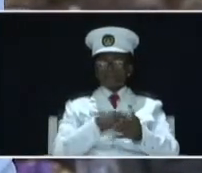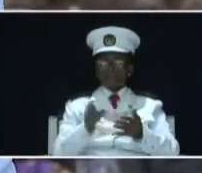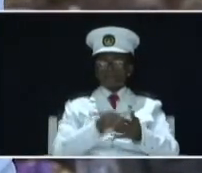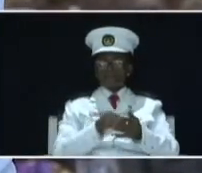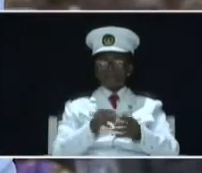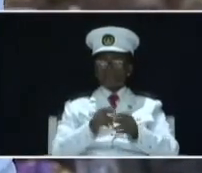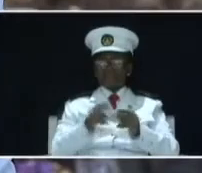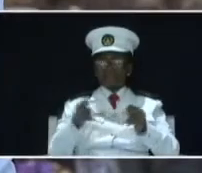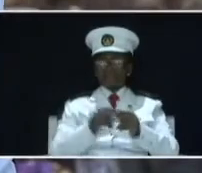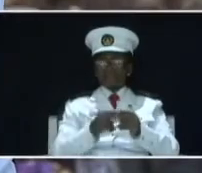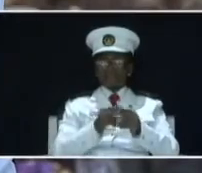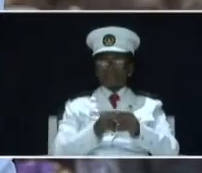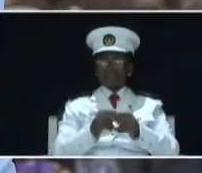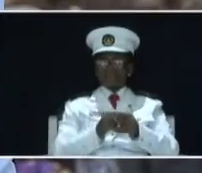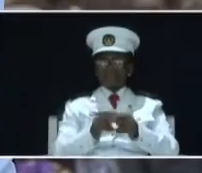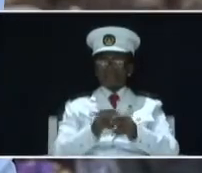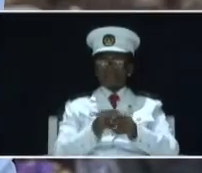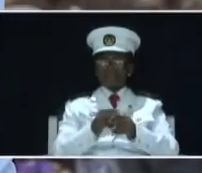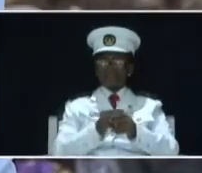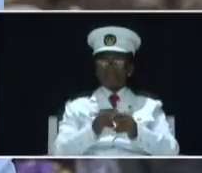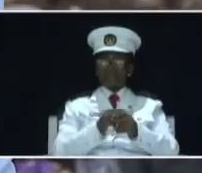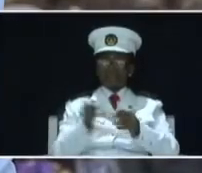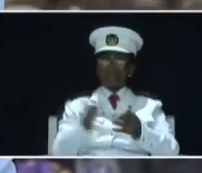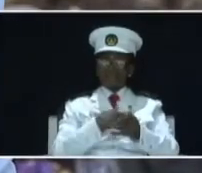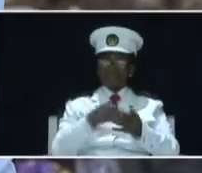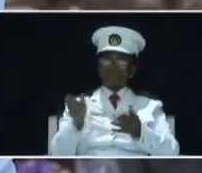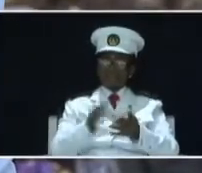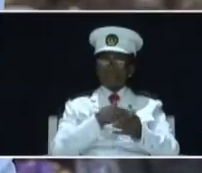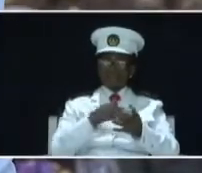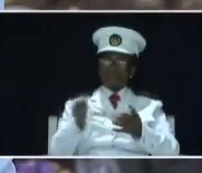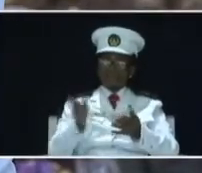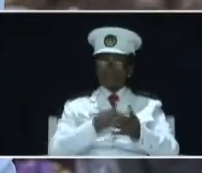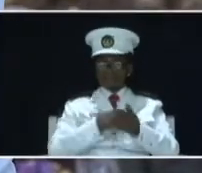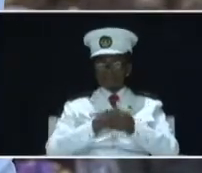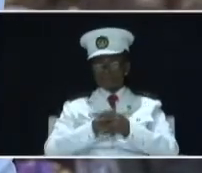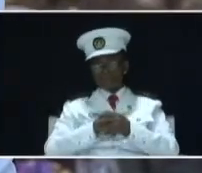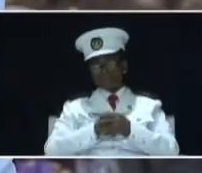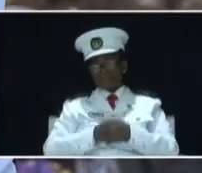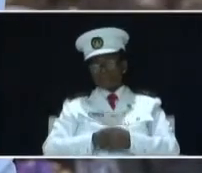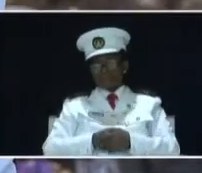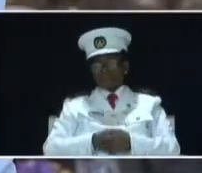Hosanna in the highest. Let me finish now.